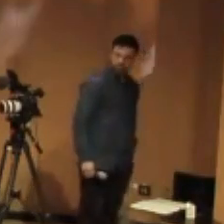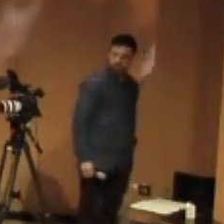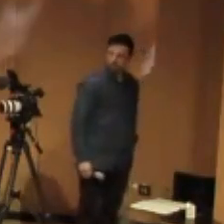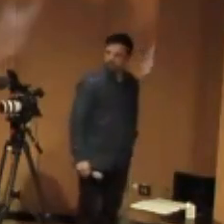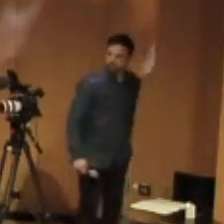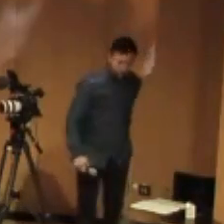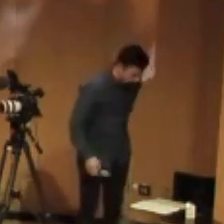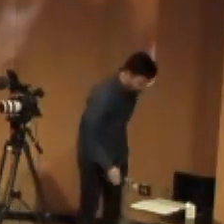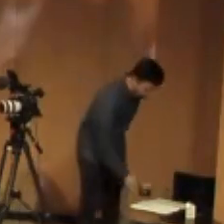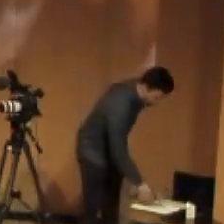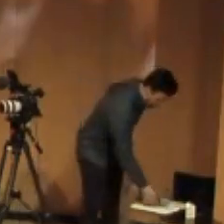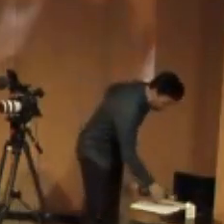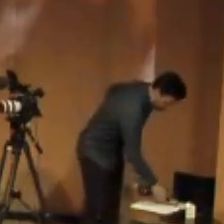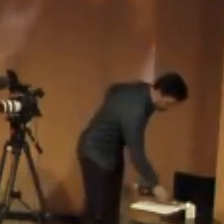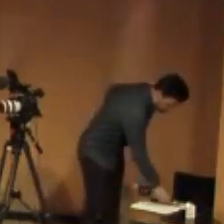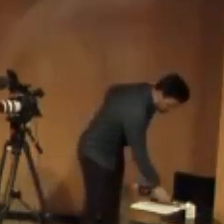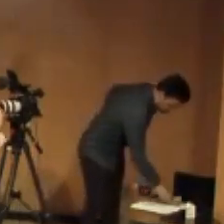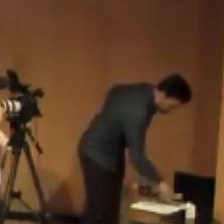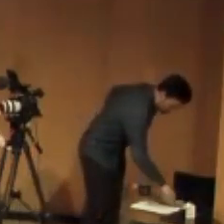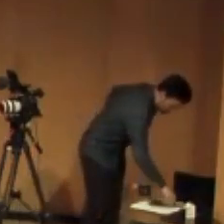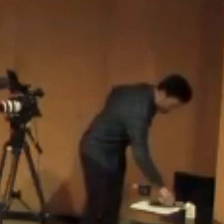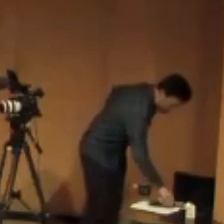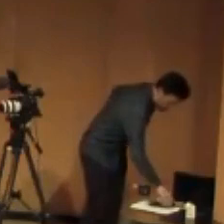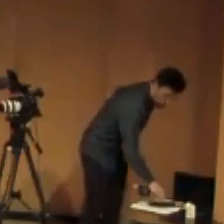middle all right